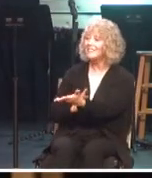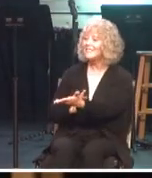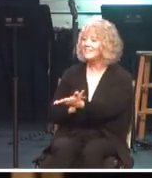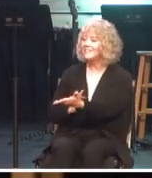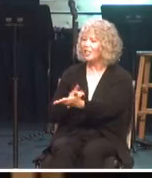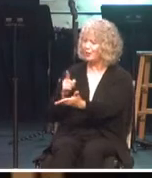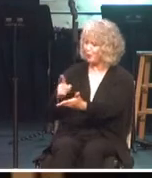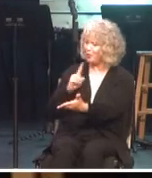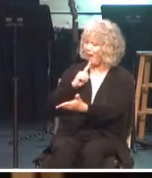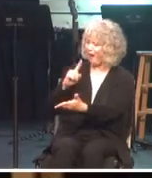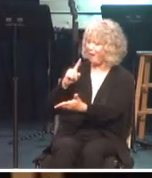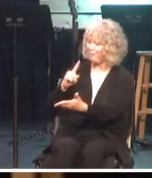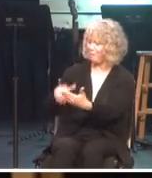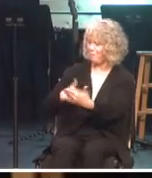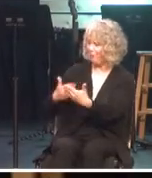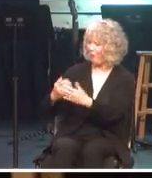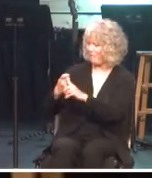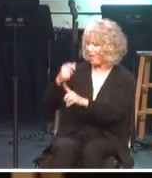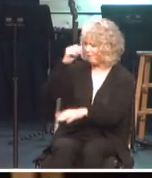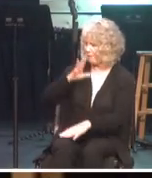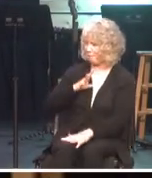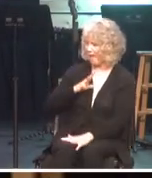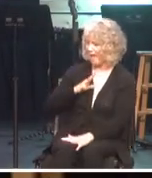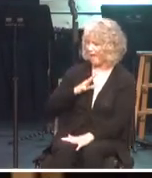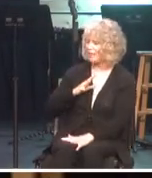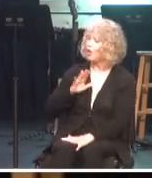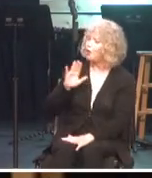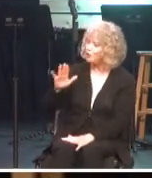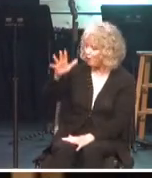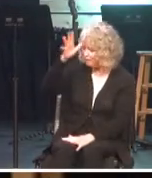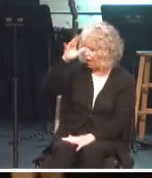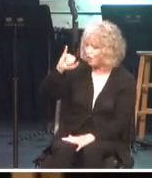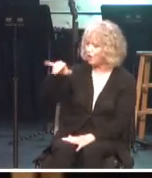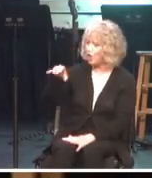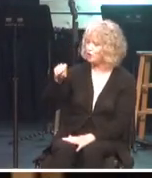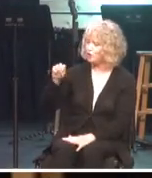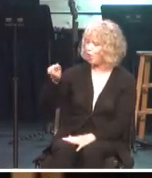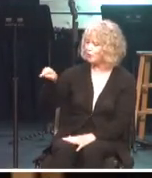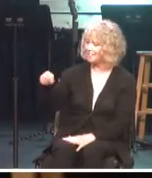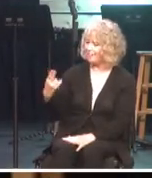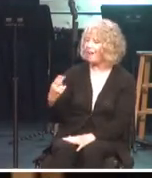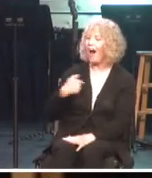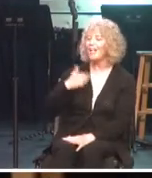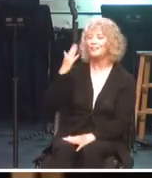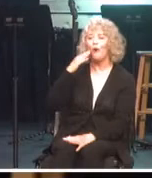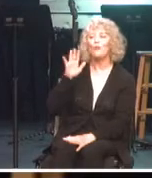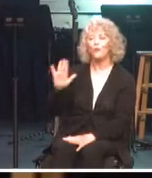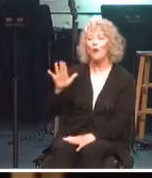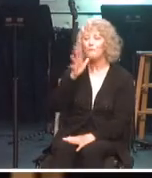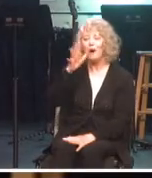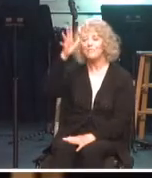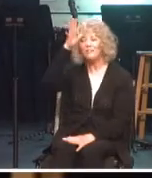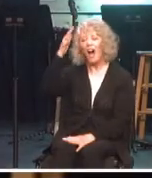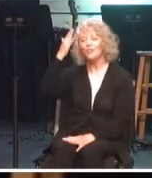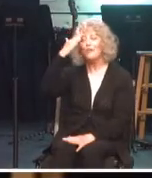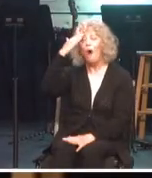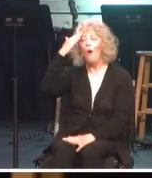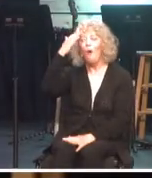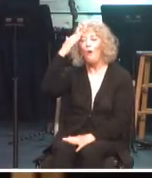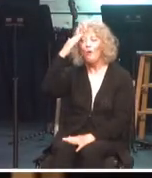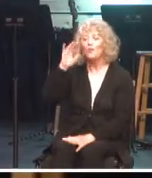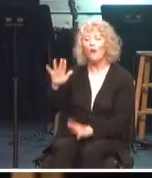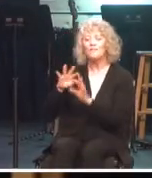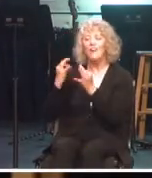He's the son of a man. He's the son of Joseph, whose father and mother we know. We